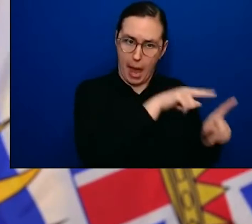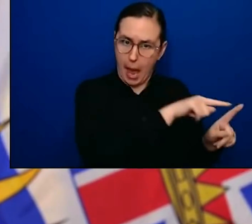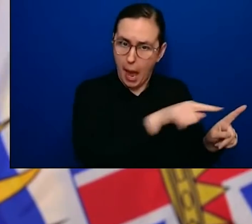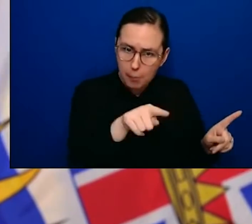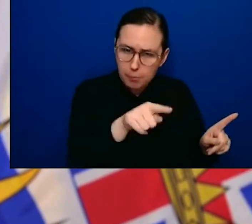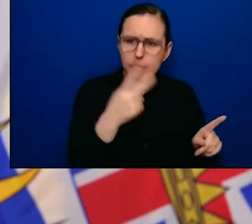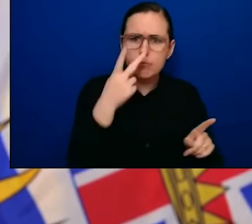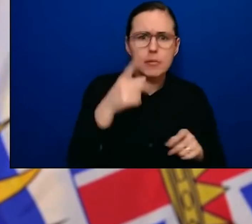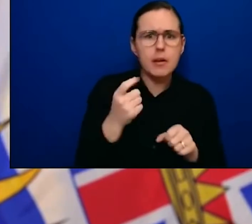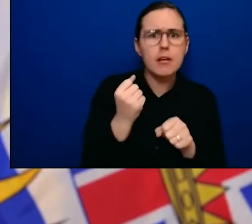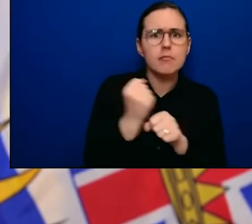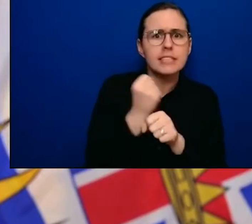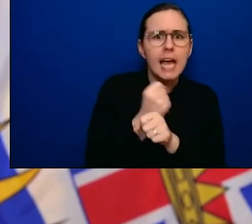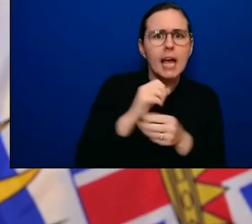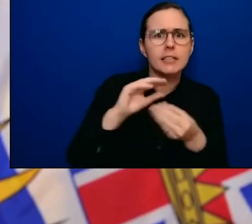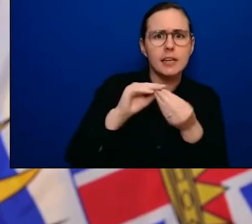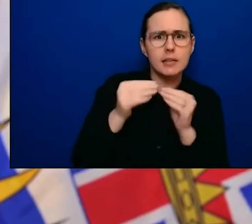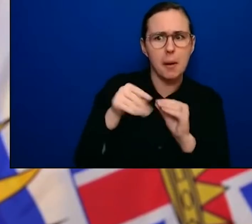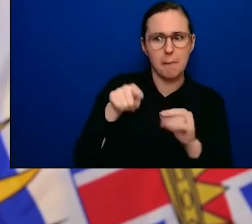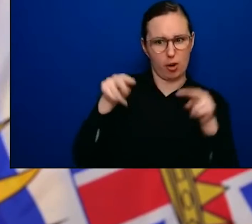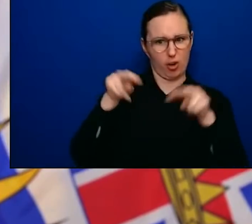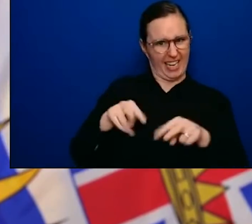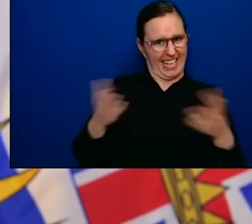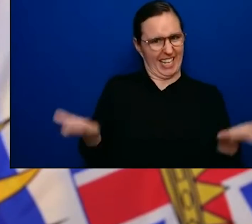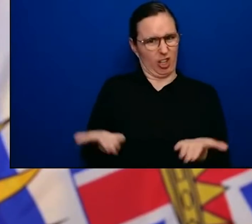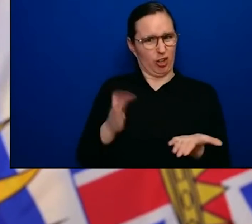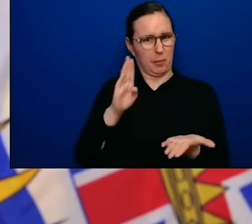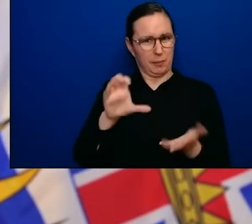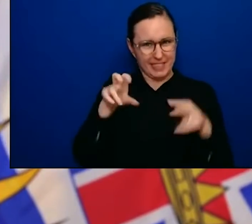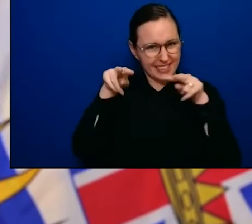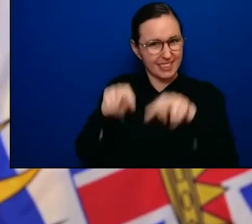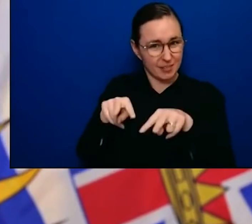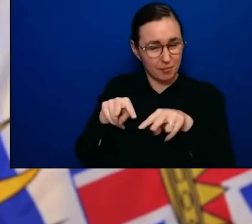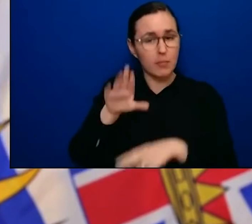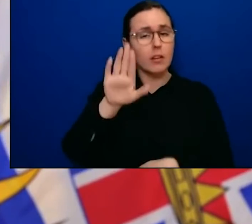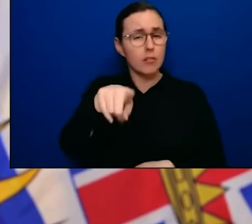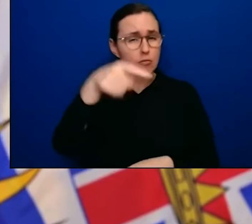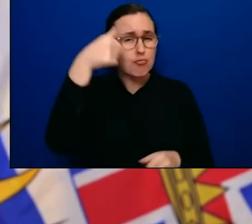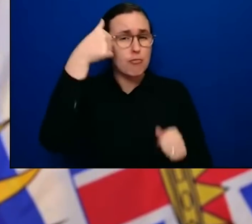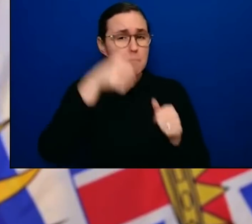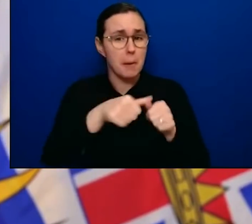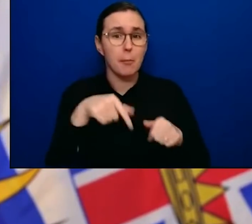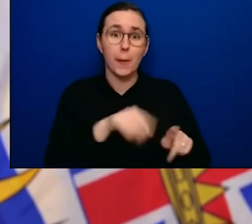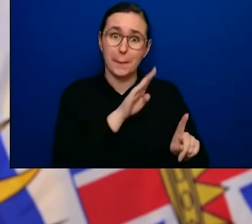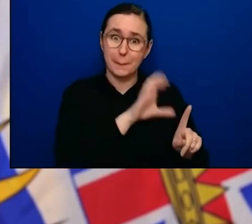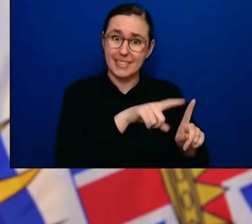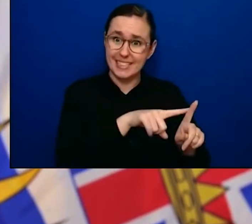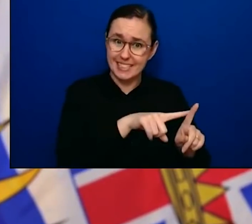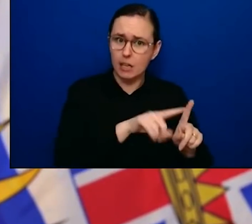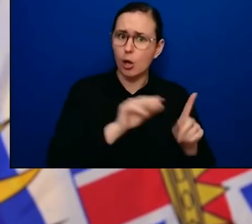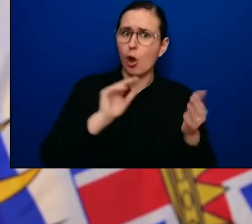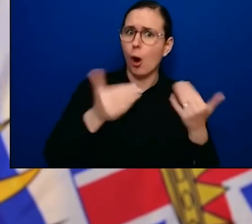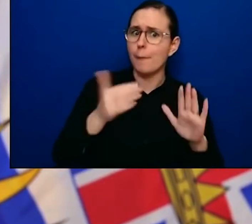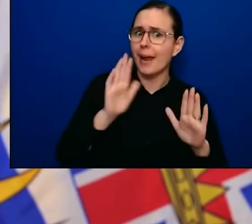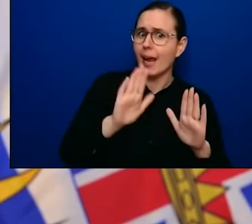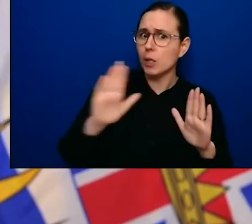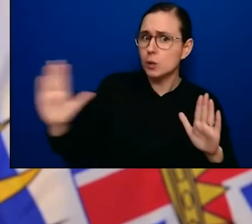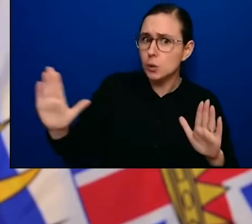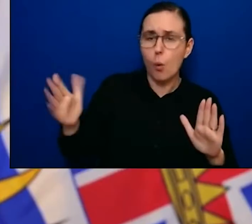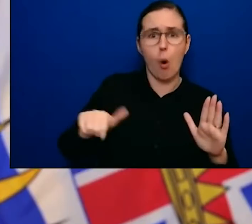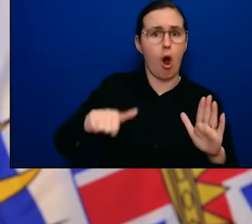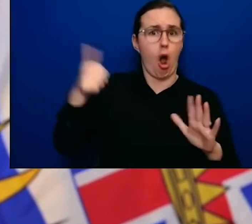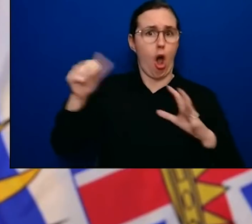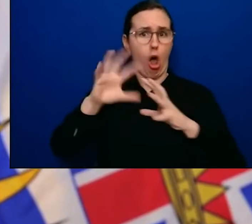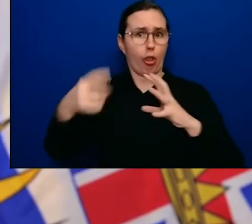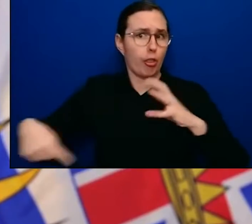know, we are at a different pace, at a different place in our pandemic than many other parts of the world and the country. It